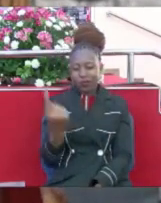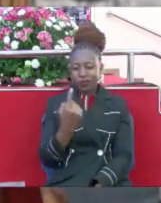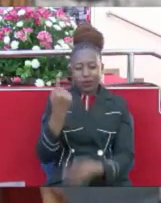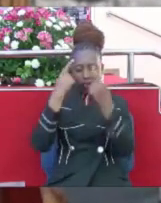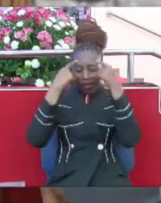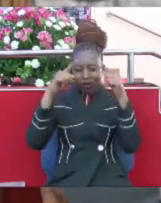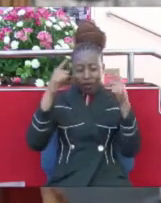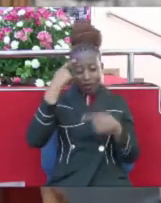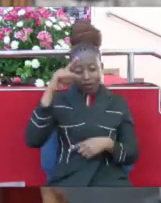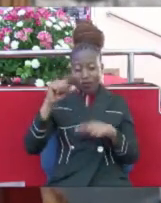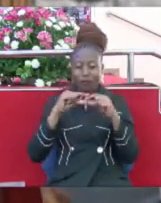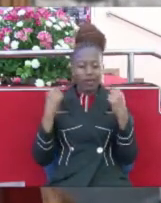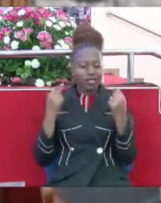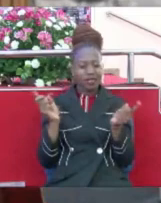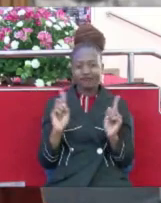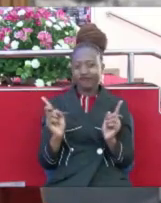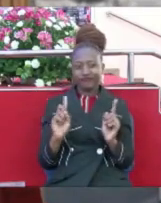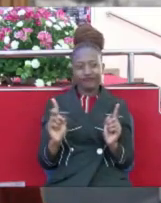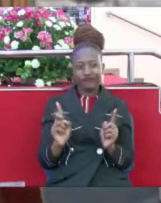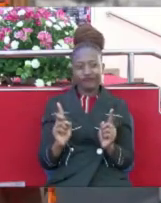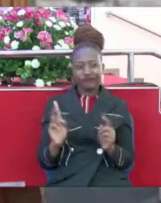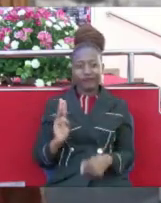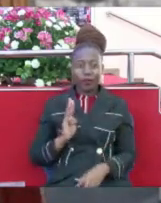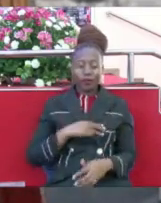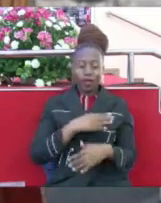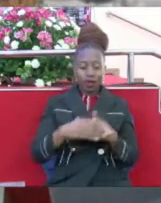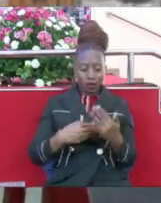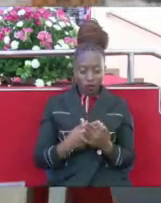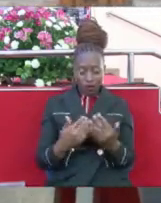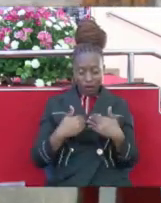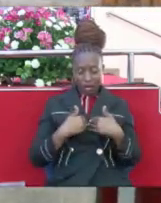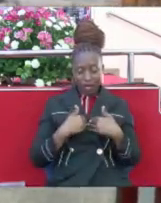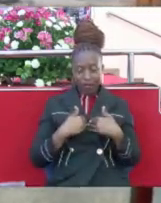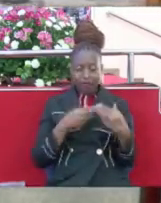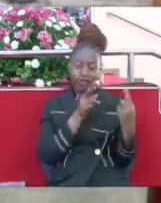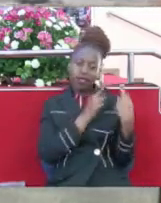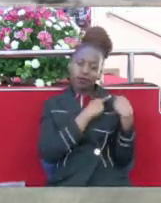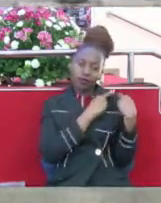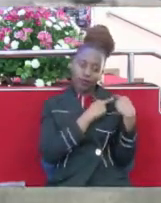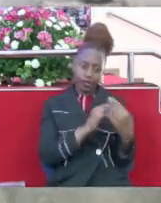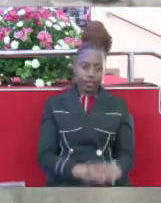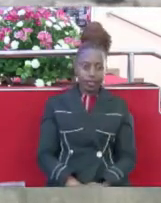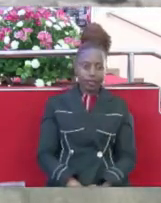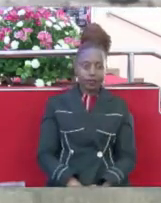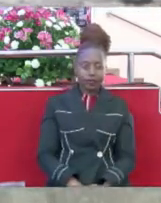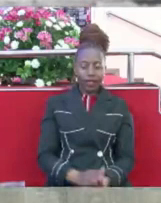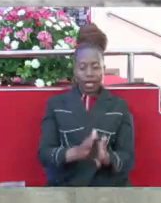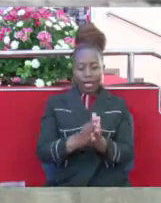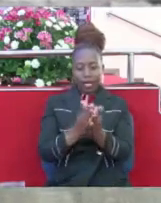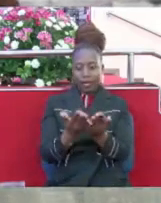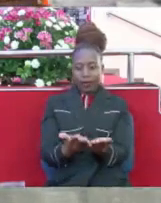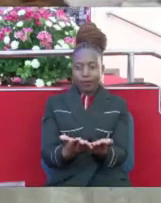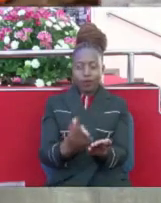workers. We have an assignment. The Bible says in the book of Matthew, when Jesus sent the disciples